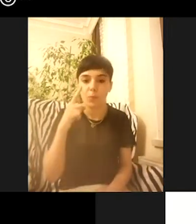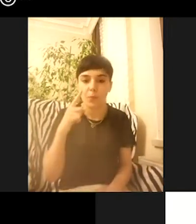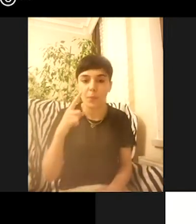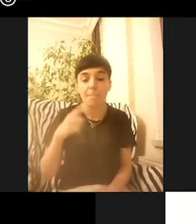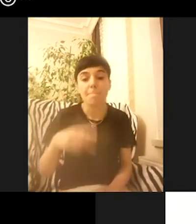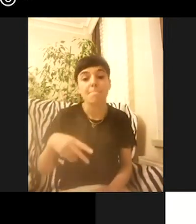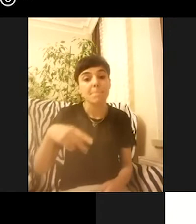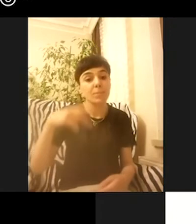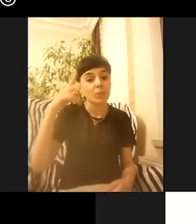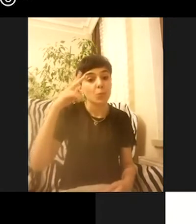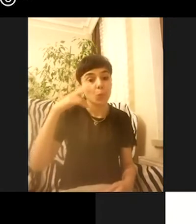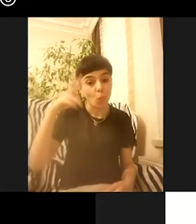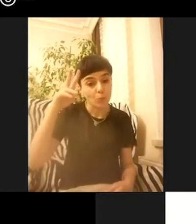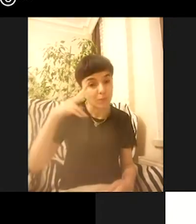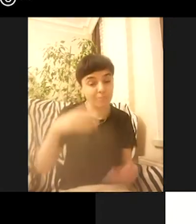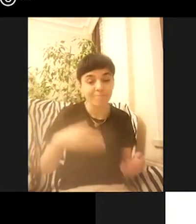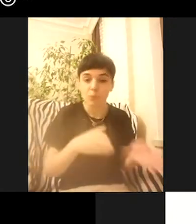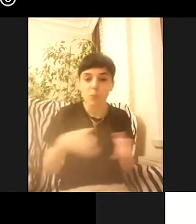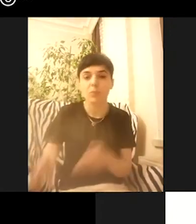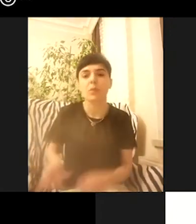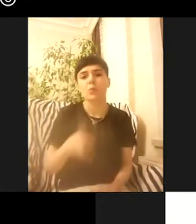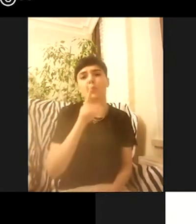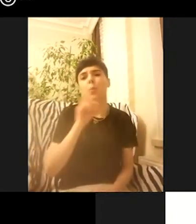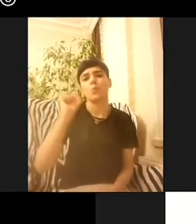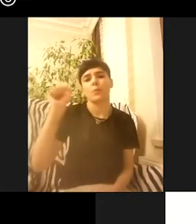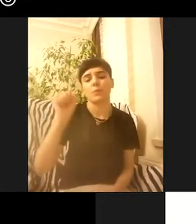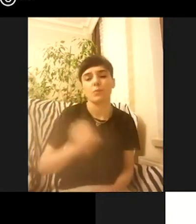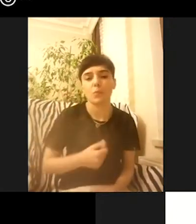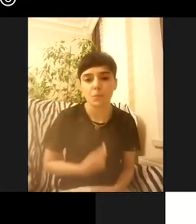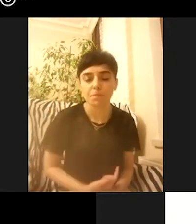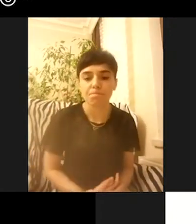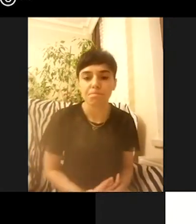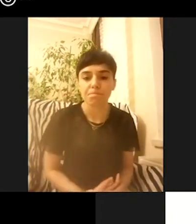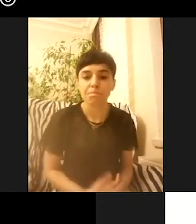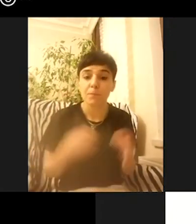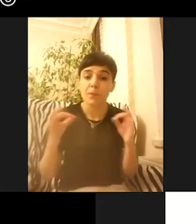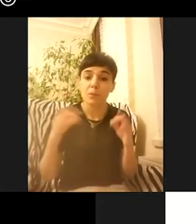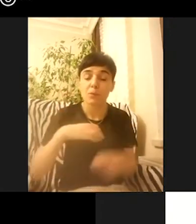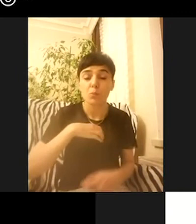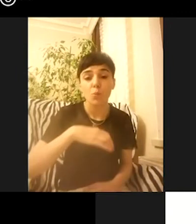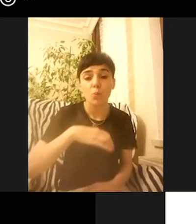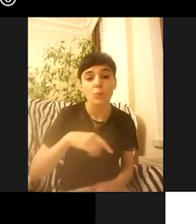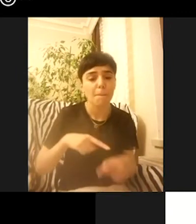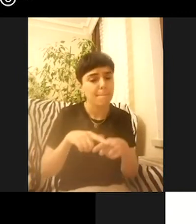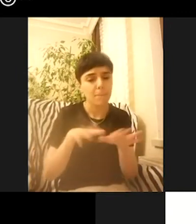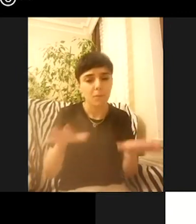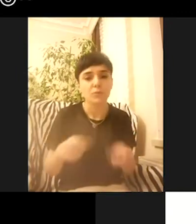chat. It's a YouTube video. It's in Dutch, but you can also see it if you can see.